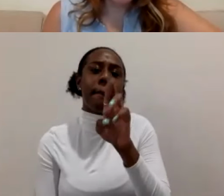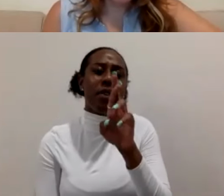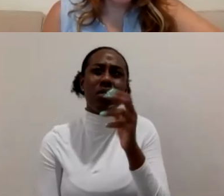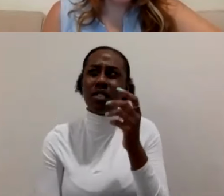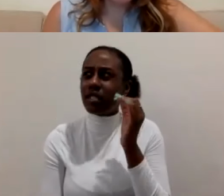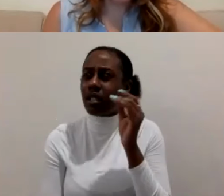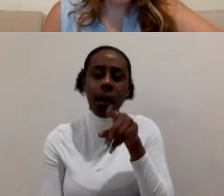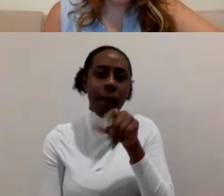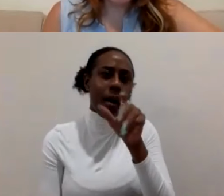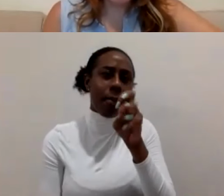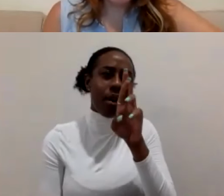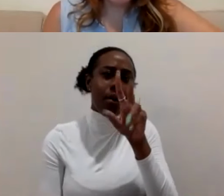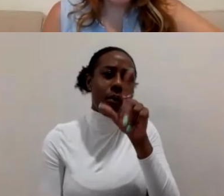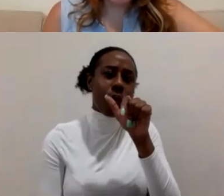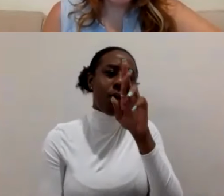raids. And